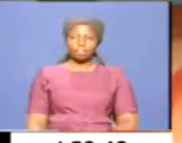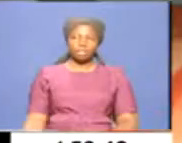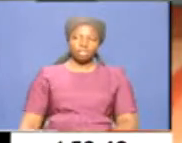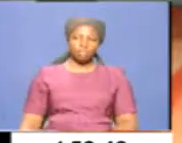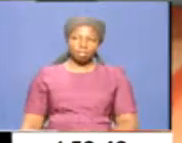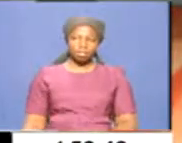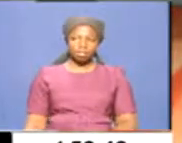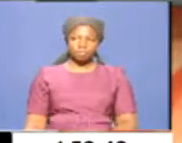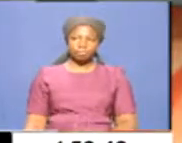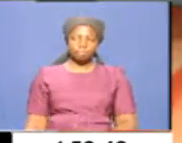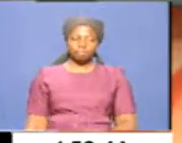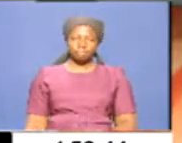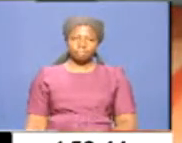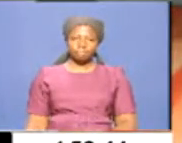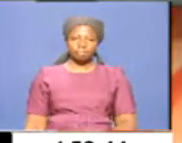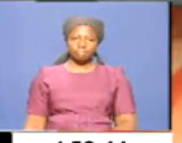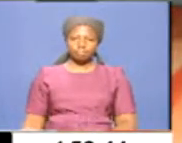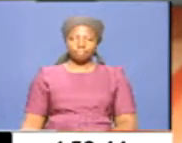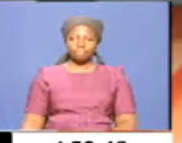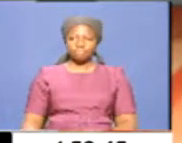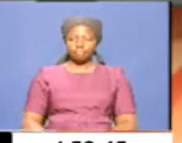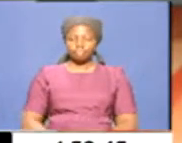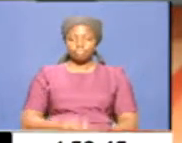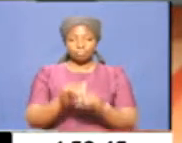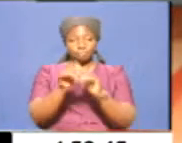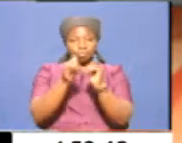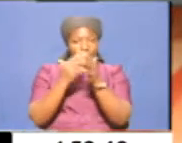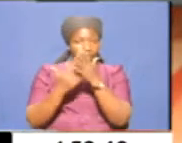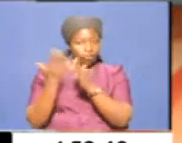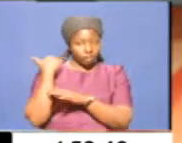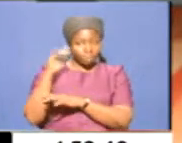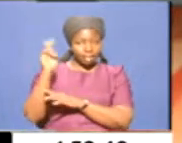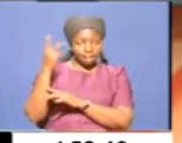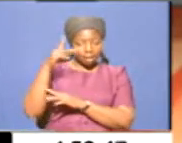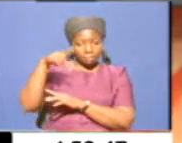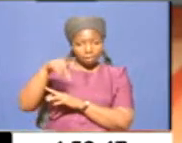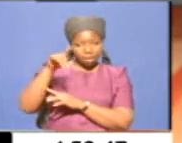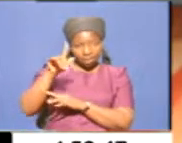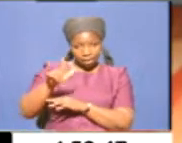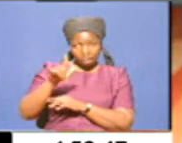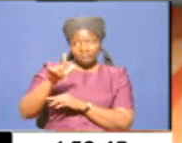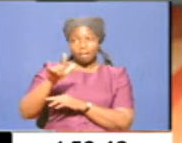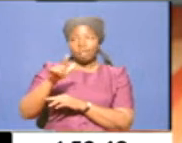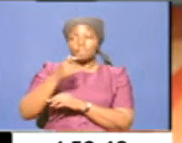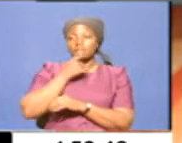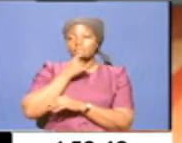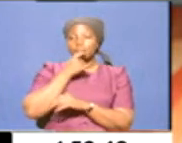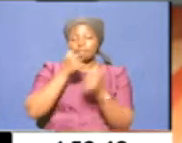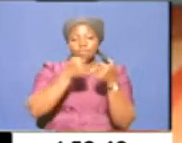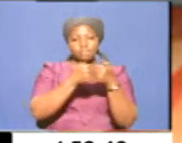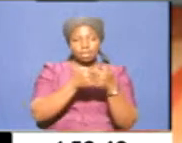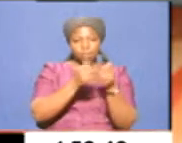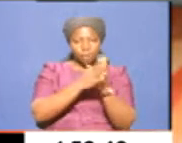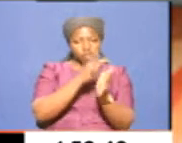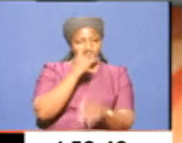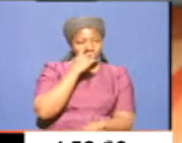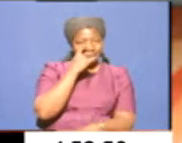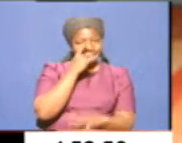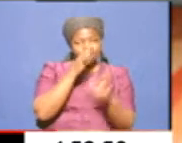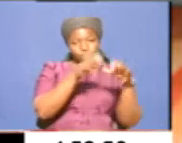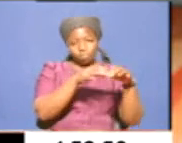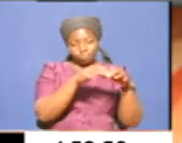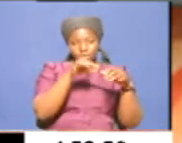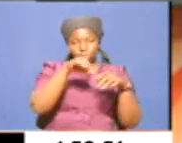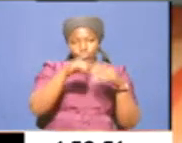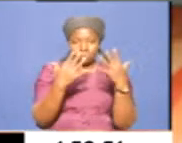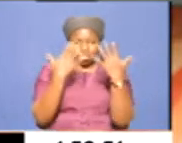In sports news, former Kenyan Premier League champions Gor Mahia will face Al Ahly SC Merowe of Sudan tonight in the first round